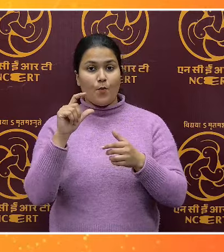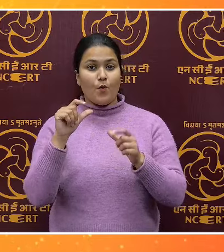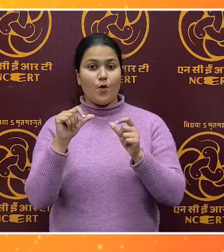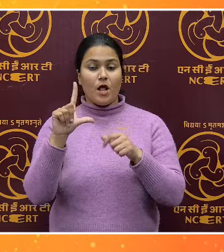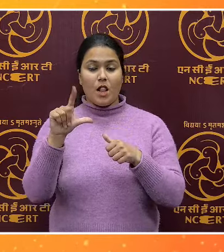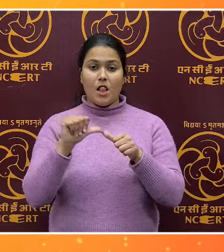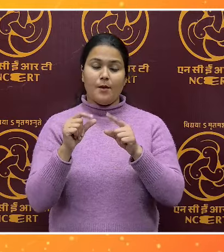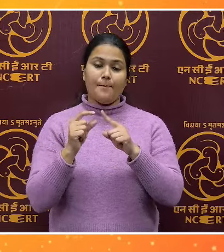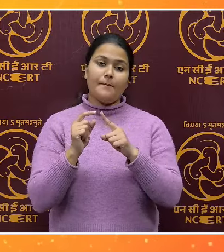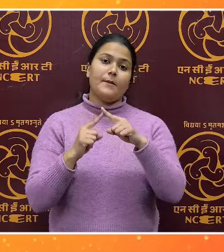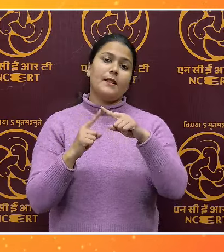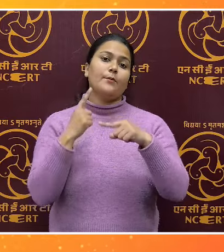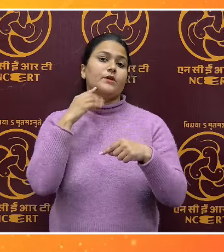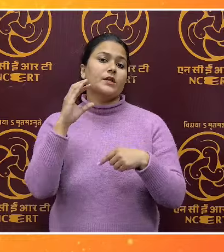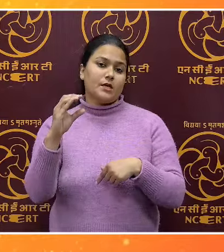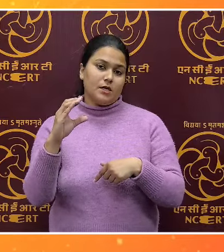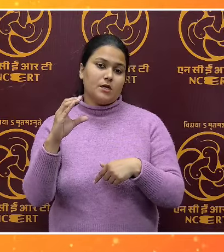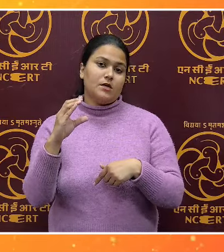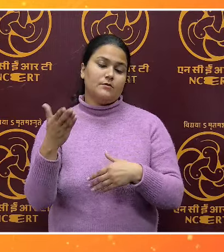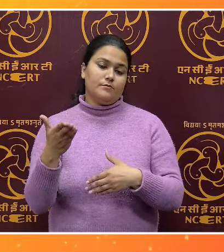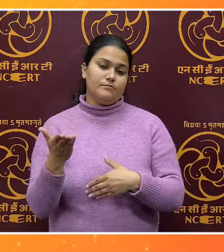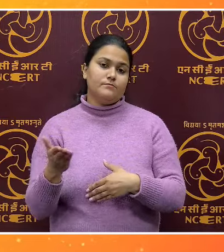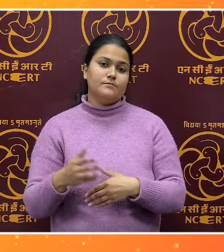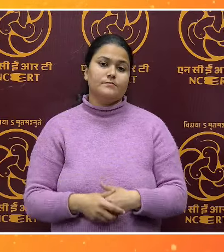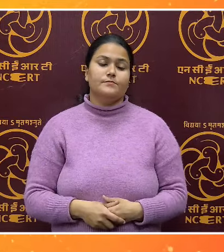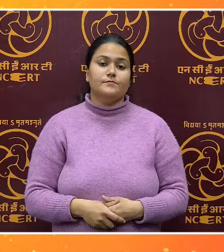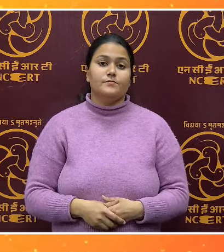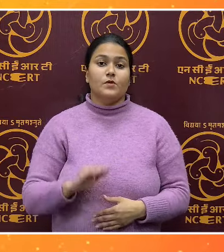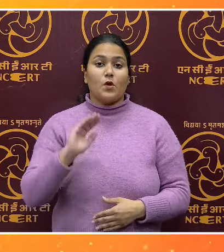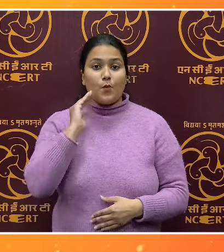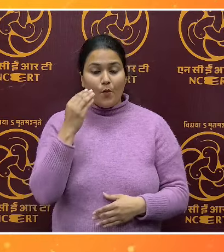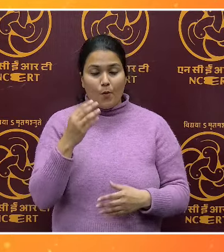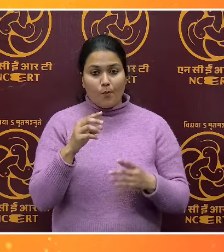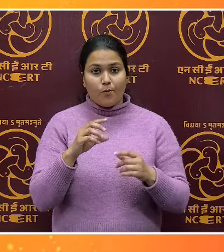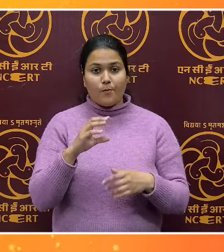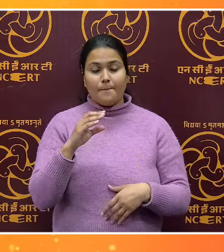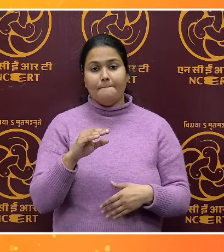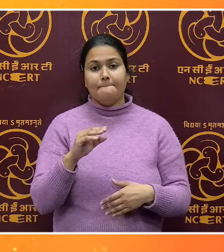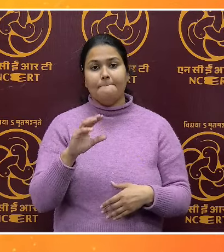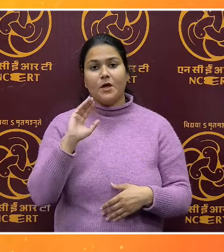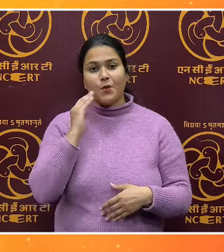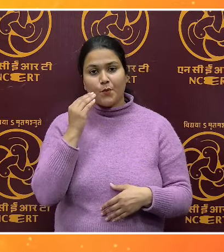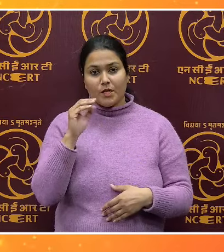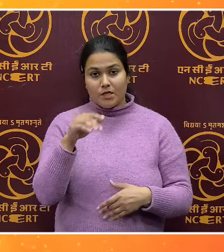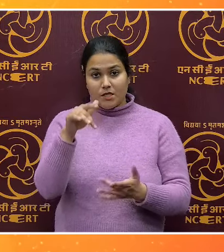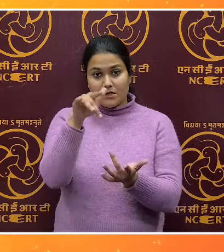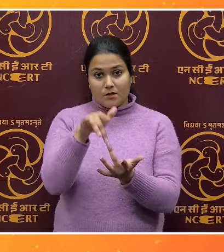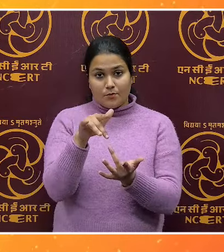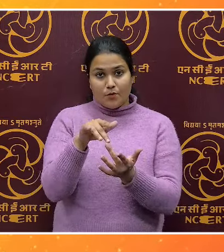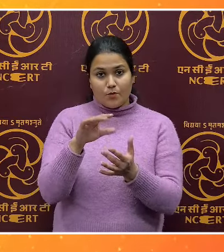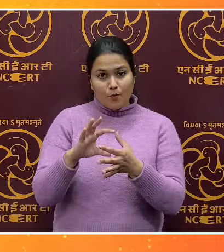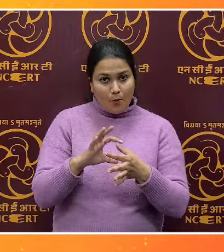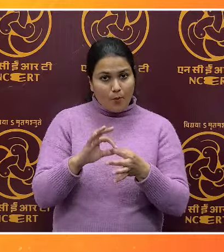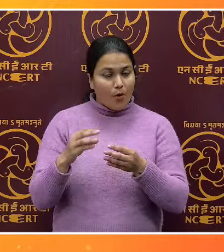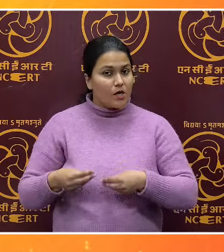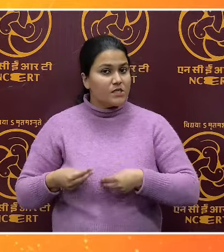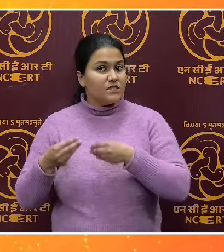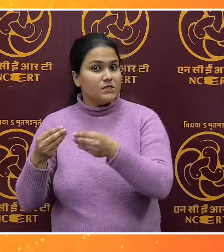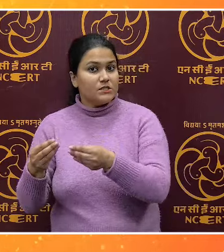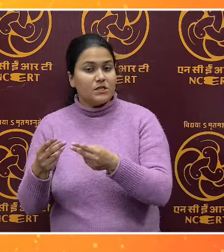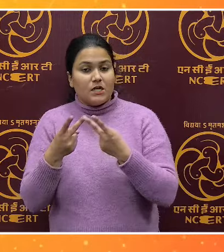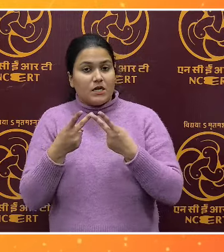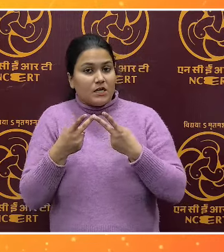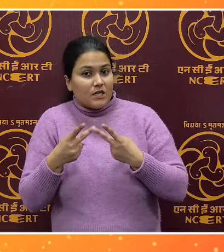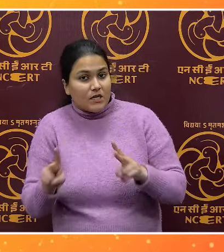And complex in which a metal is bound to more than one kind of donor groups. That means